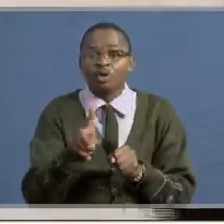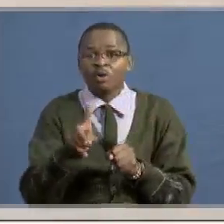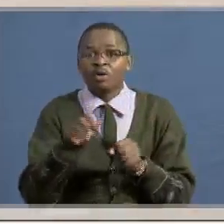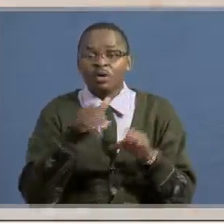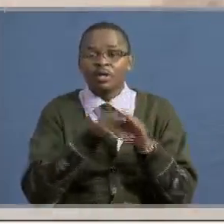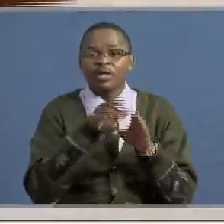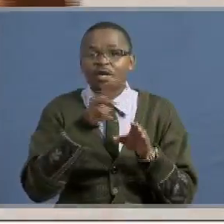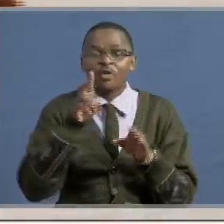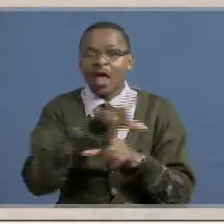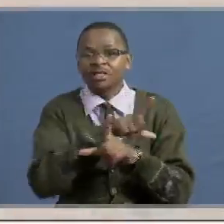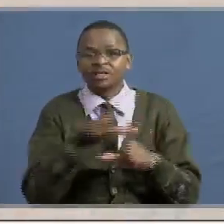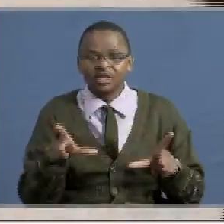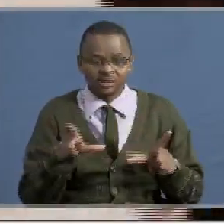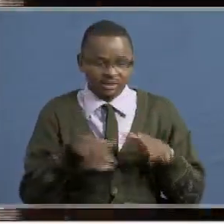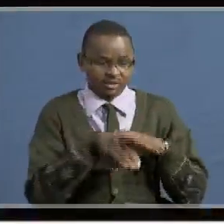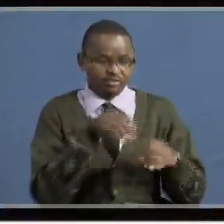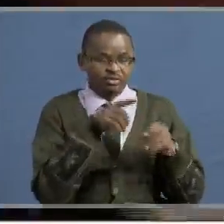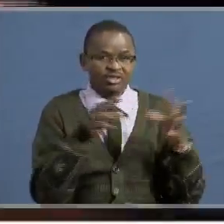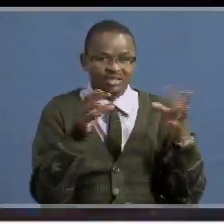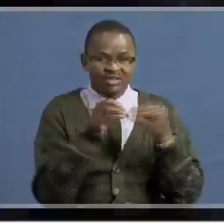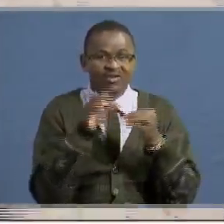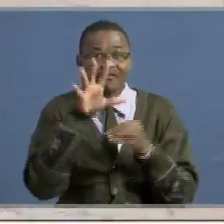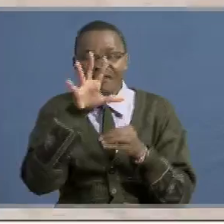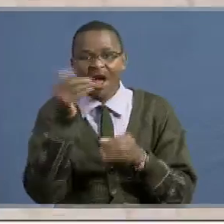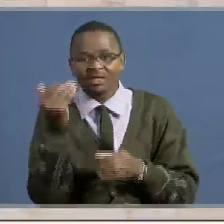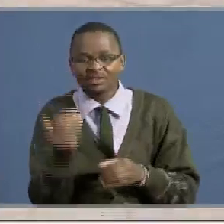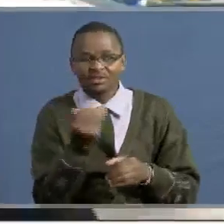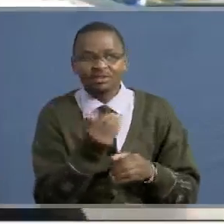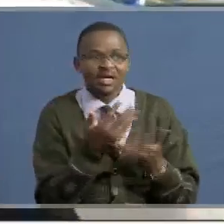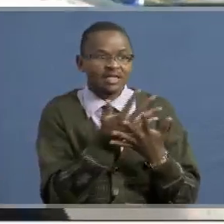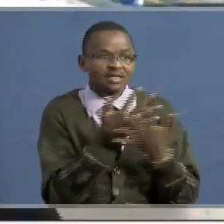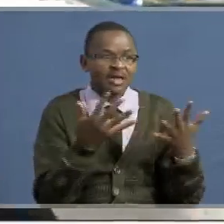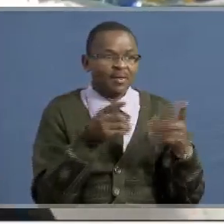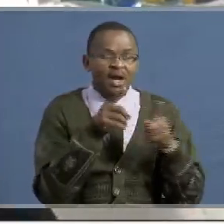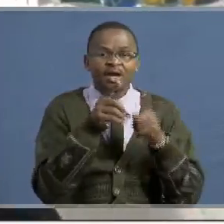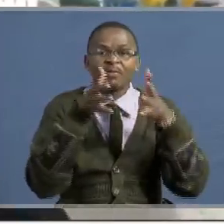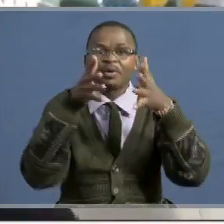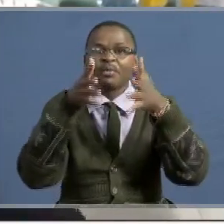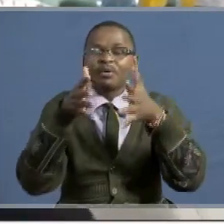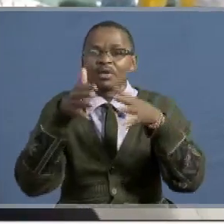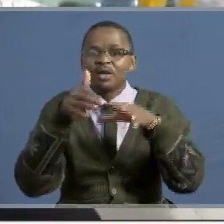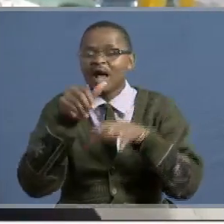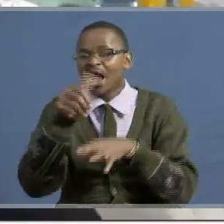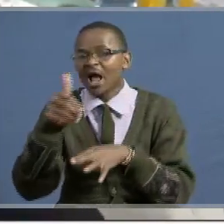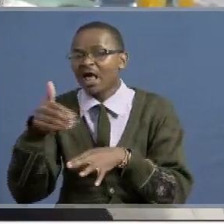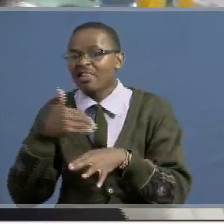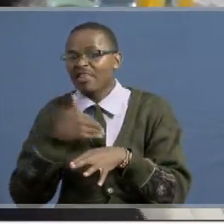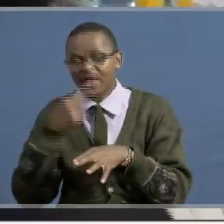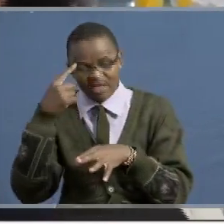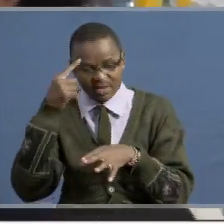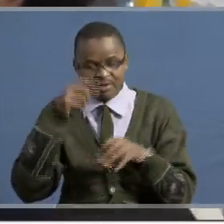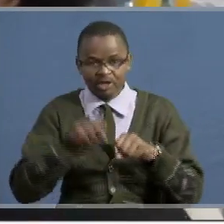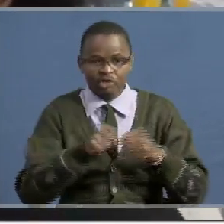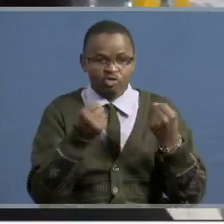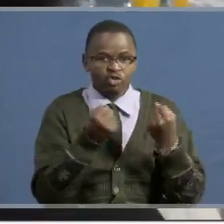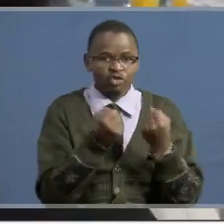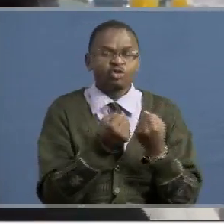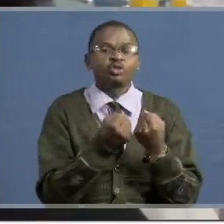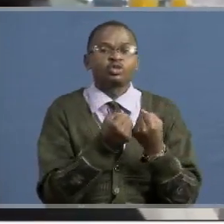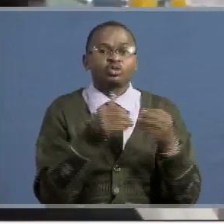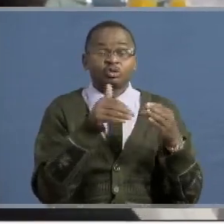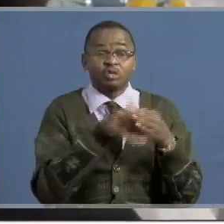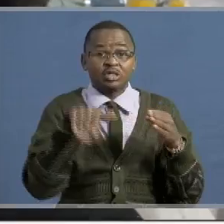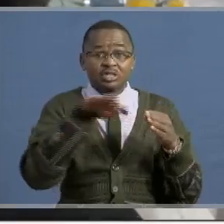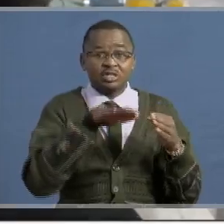in Westlands. Out of this number, five were children. Some are trafficked against their will, while others are due to social vulnerability in